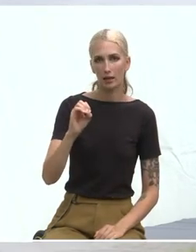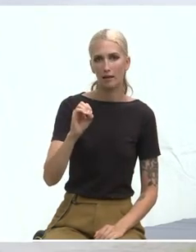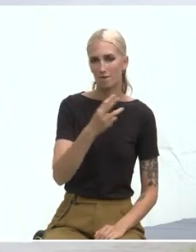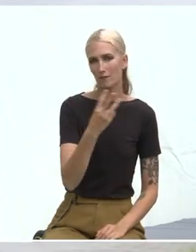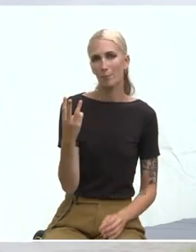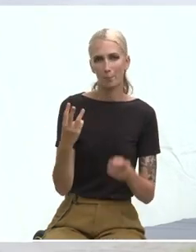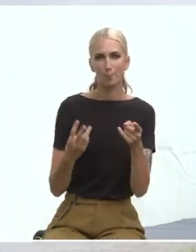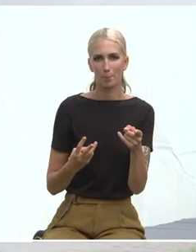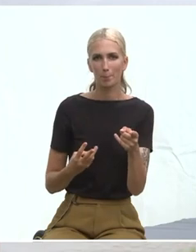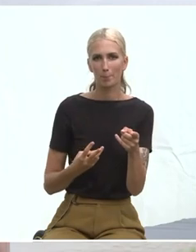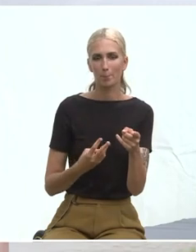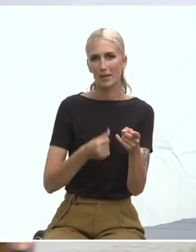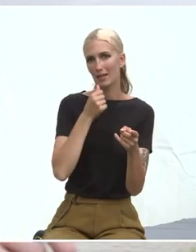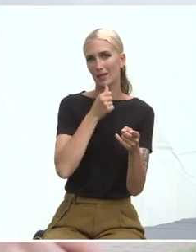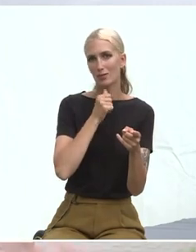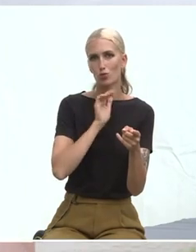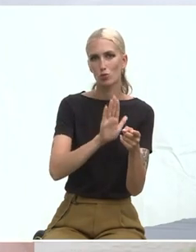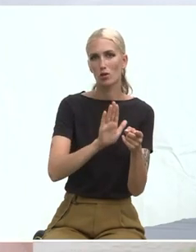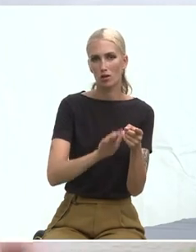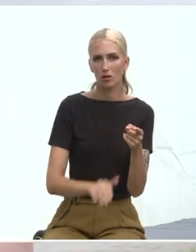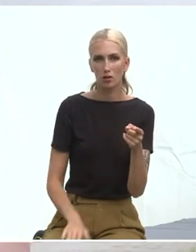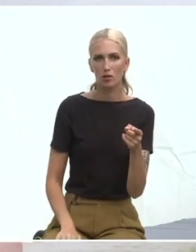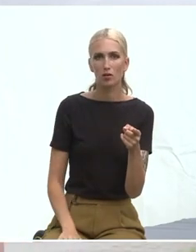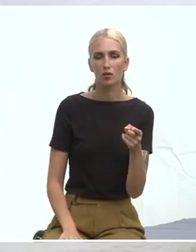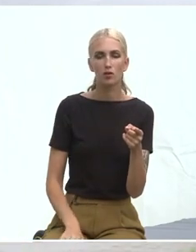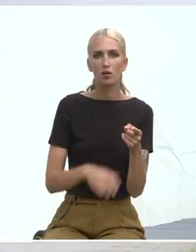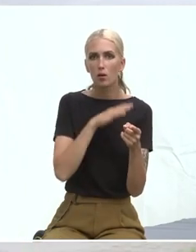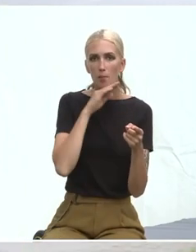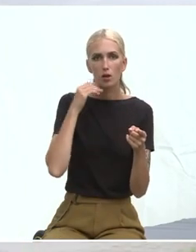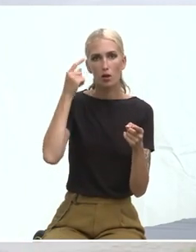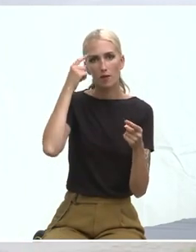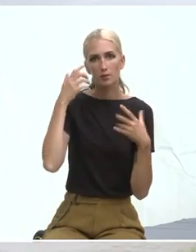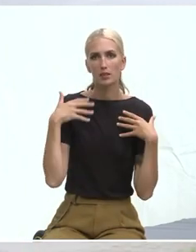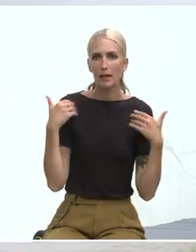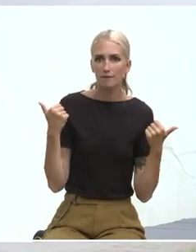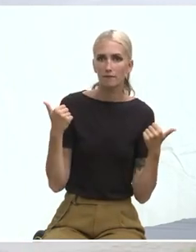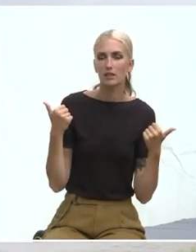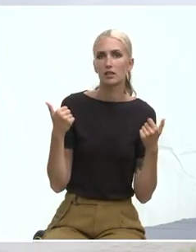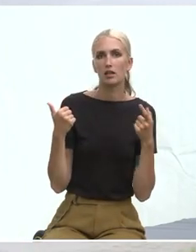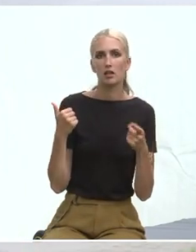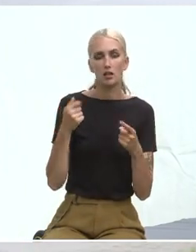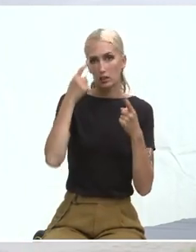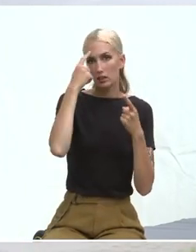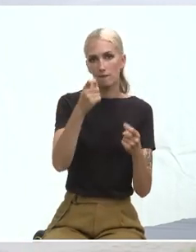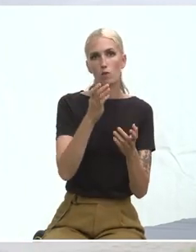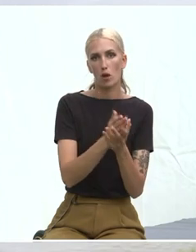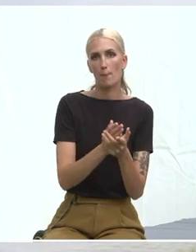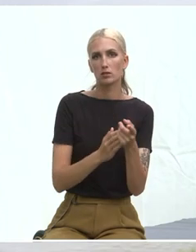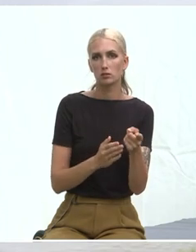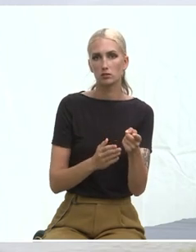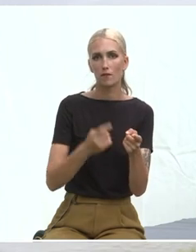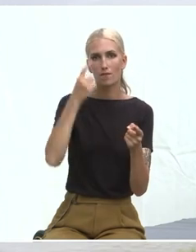website in Estonia where a lot of mental health information is available, and the mental health